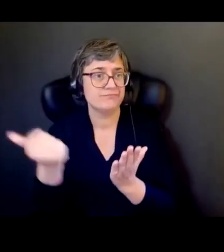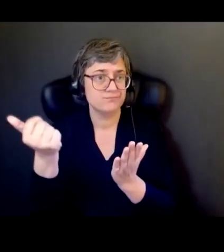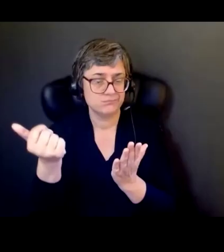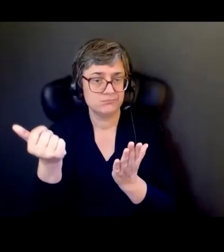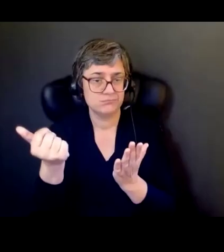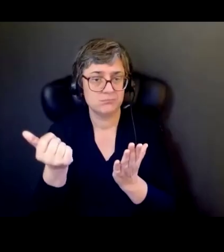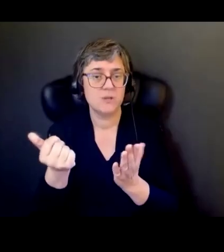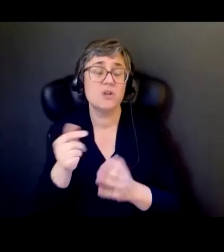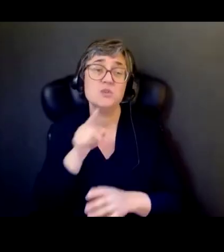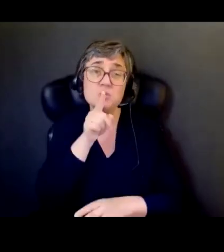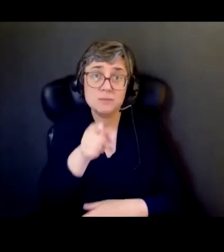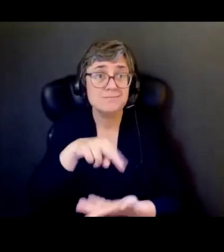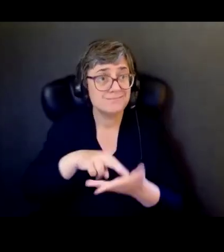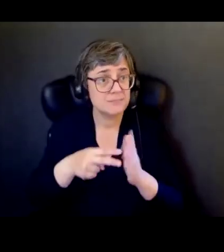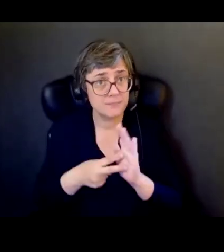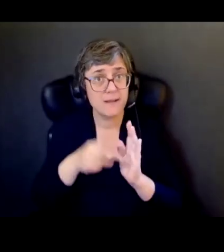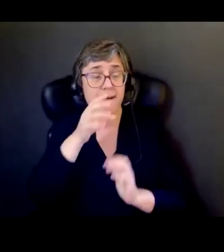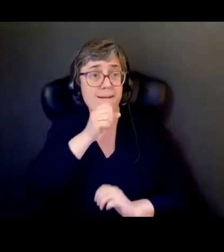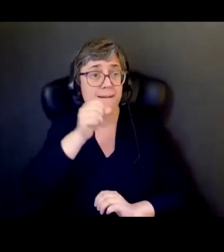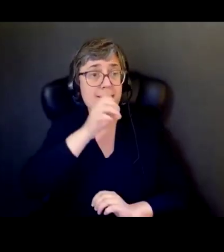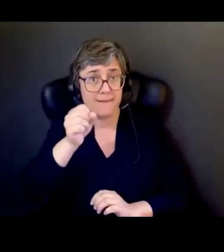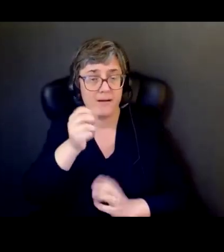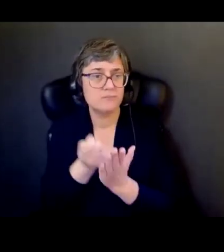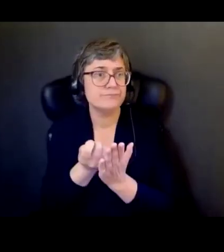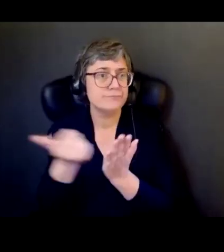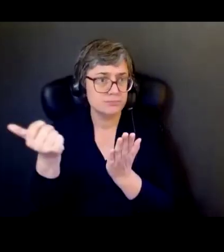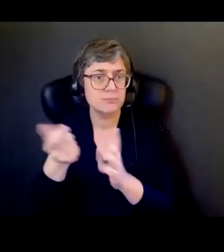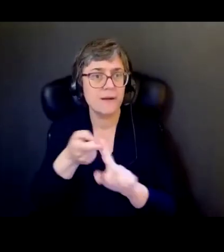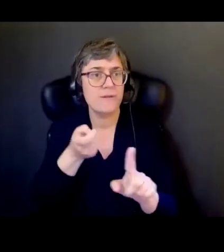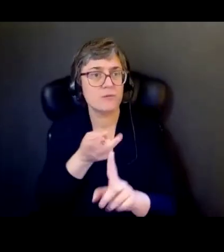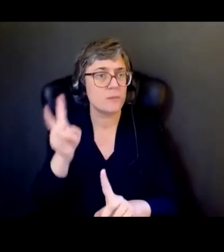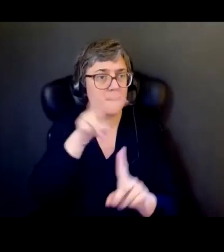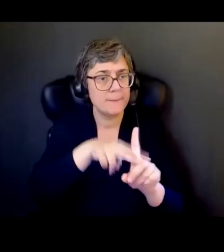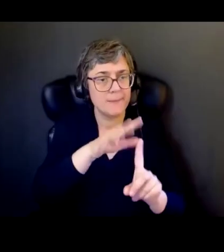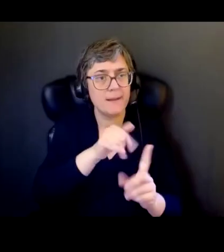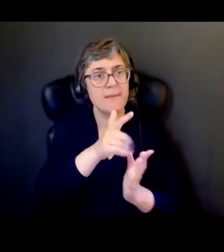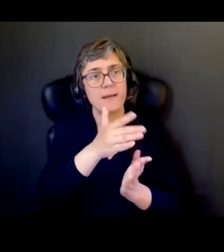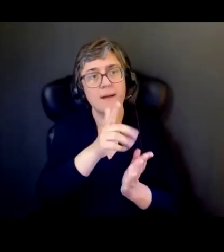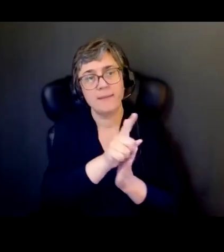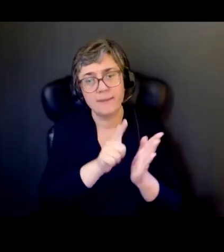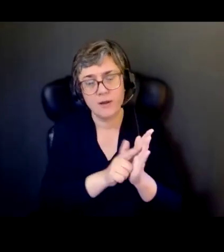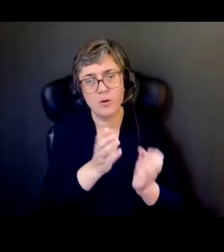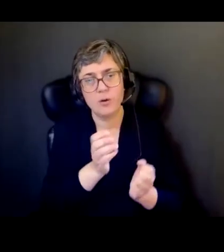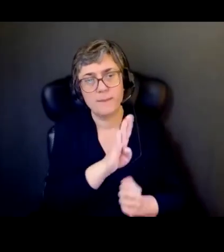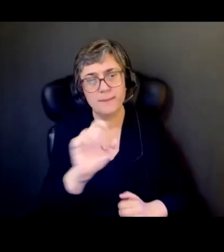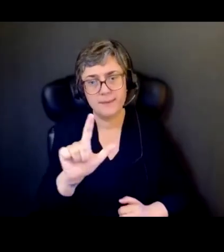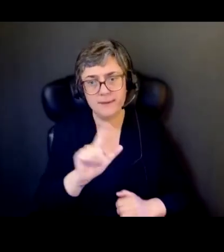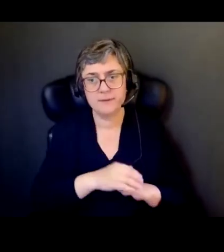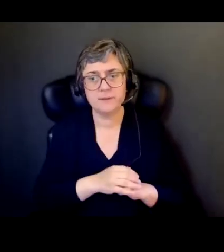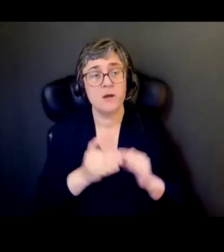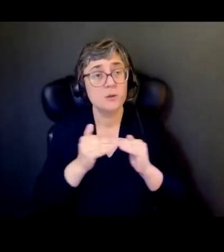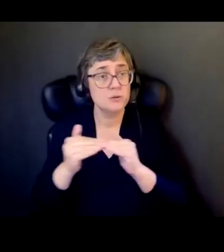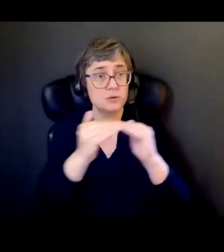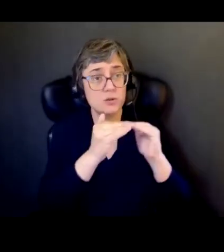erased elder abuse victims from its scope. The Justice Committee adopted that change, and